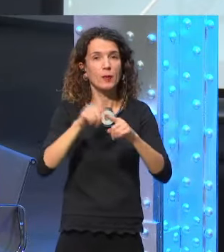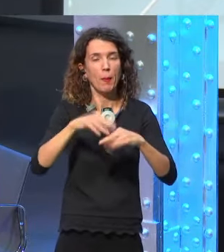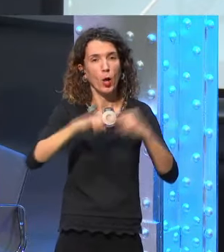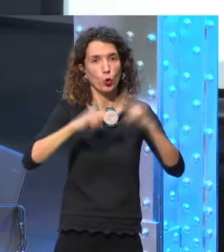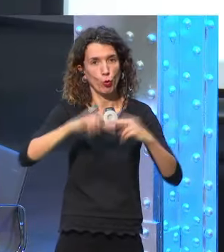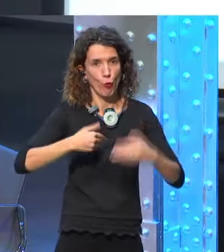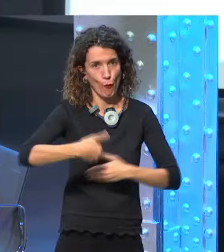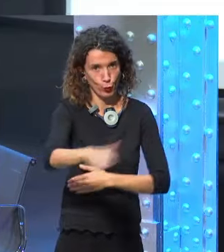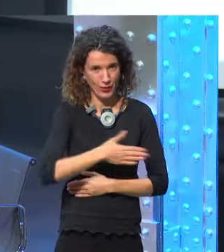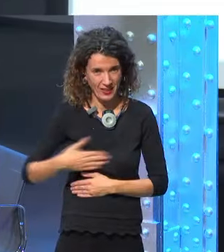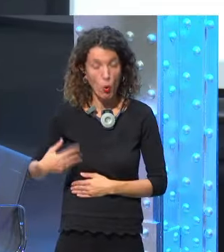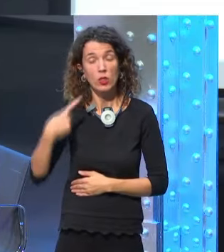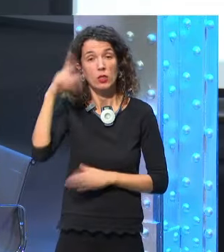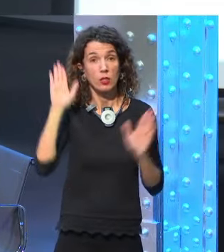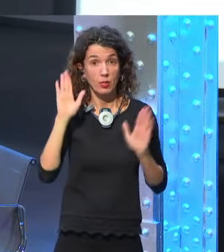many constraints.